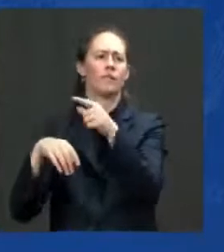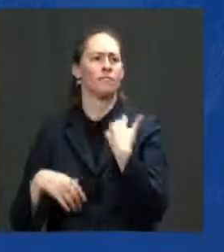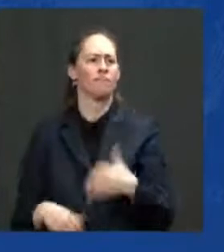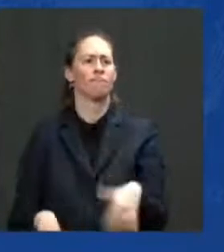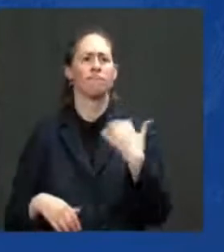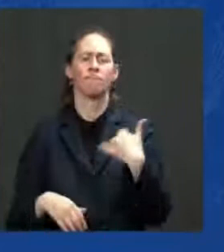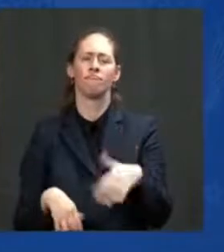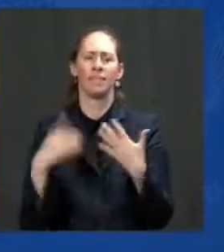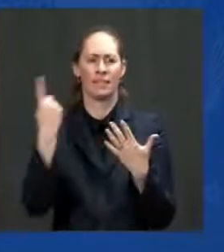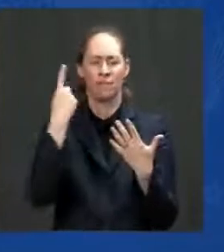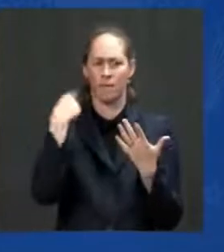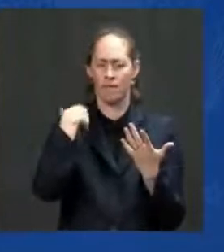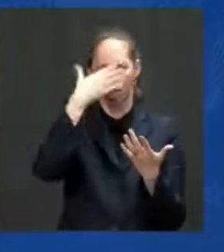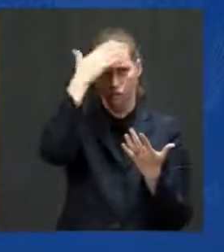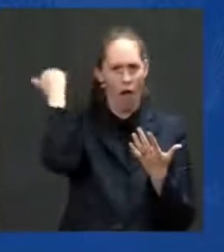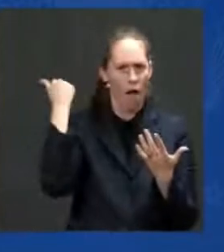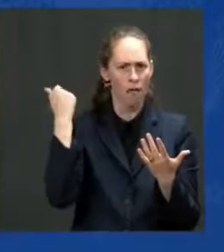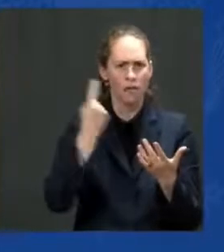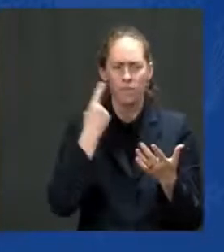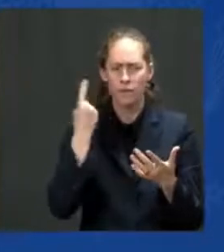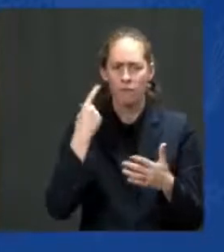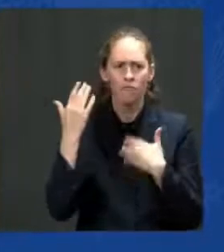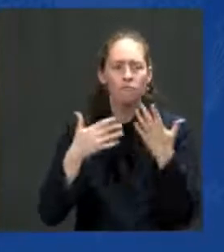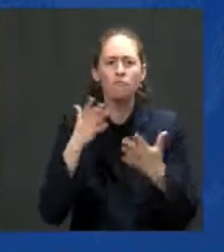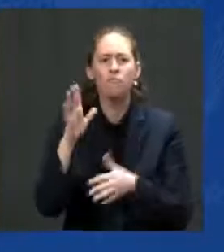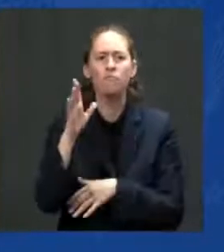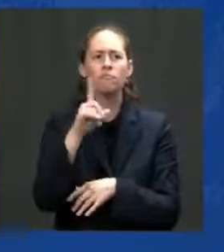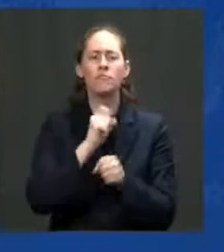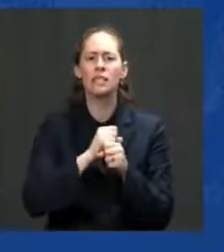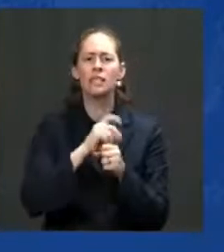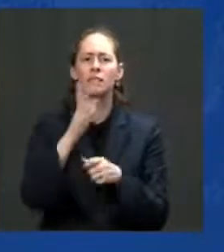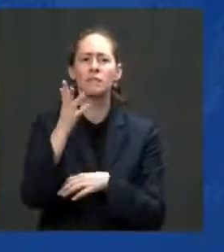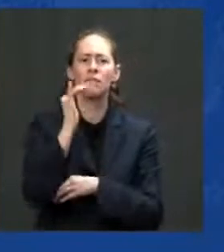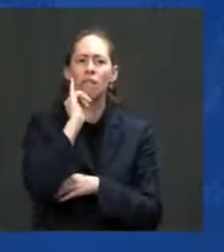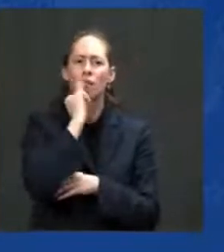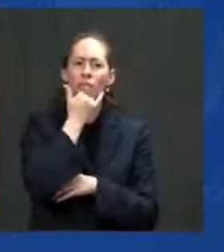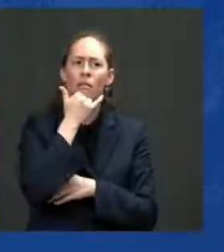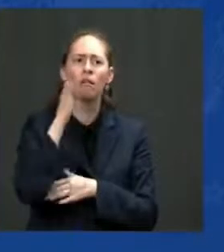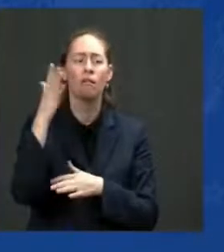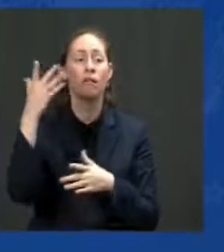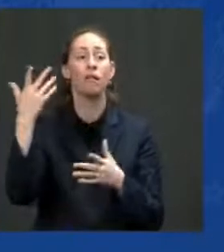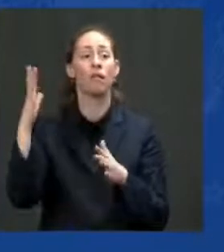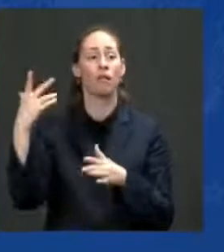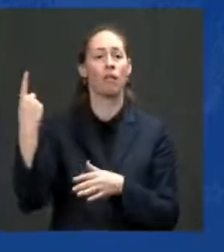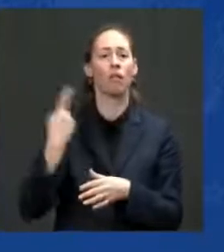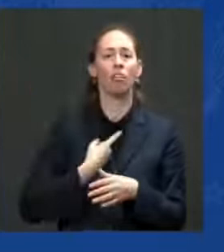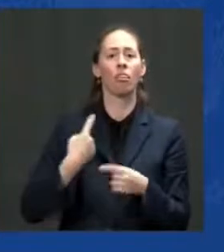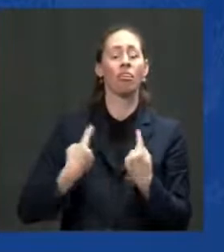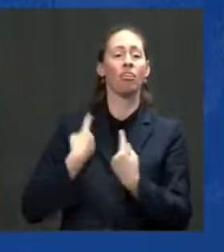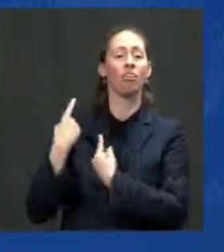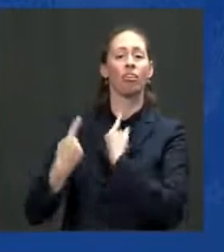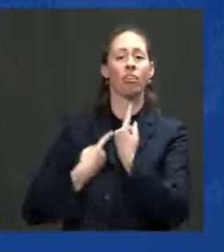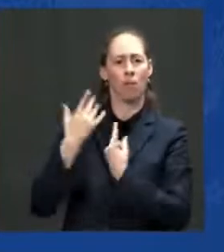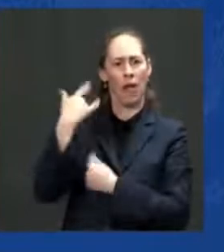playing. And they started calling me Sleepy Tom. Why would they do that to me?